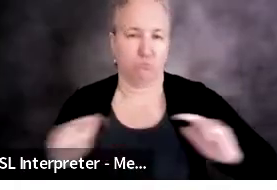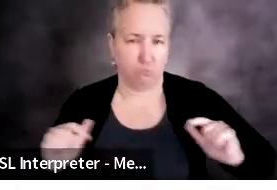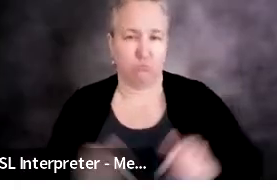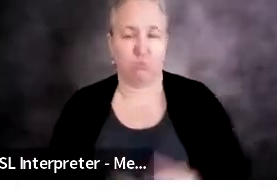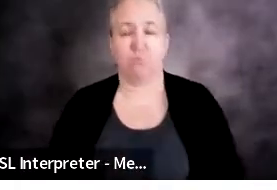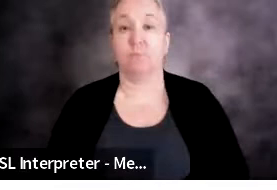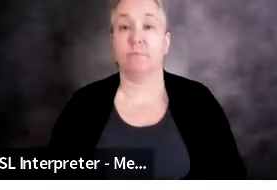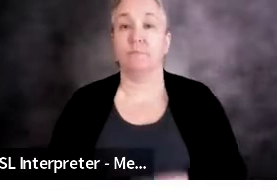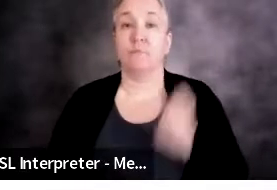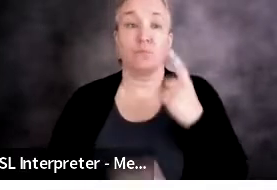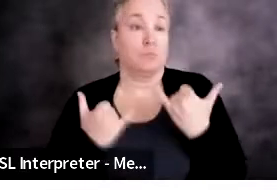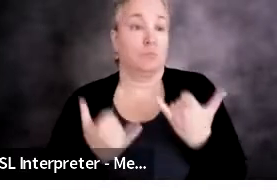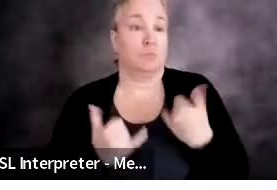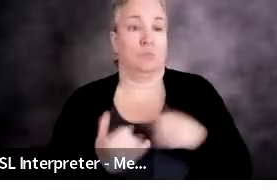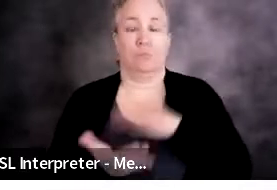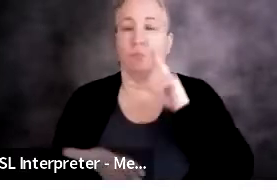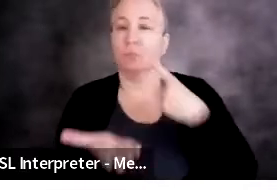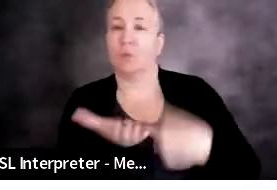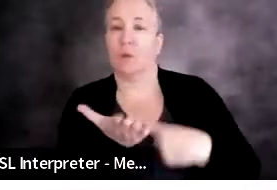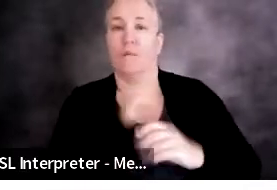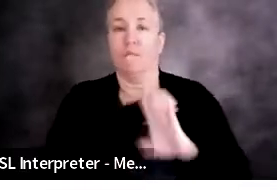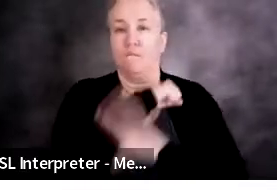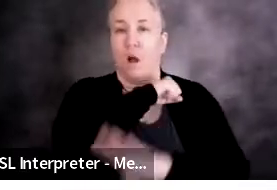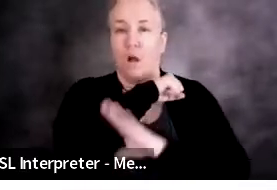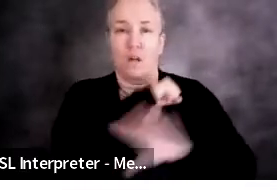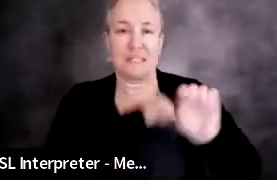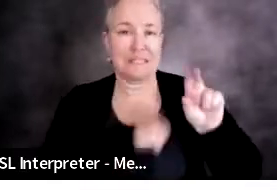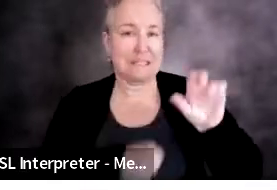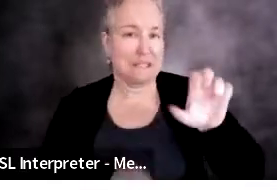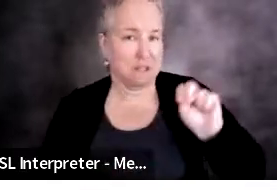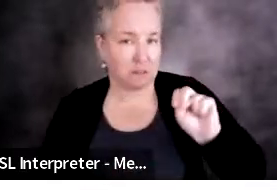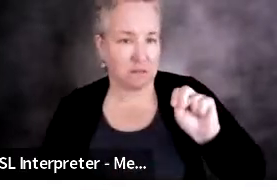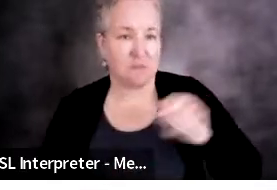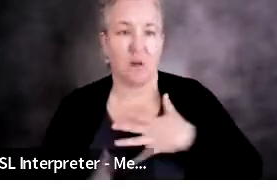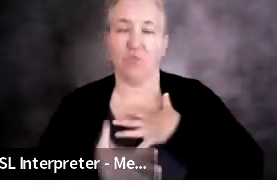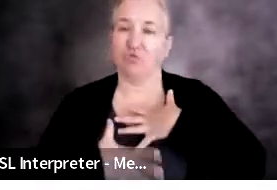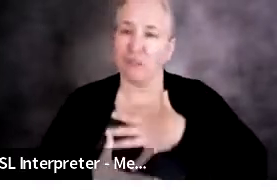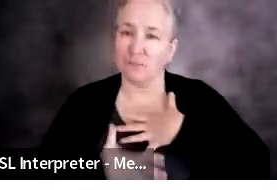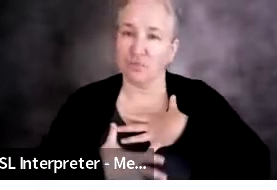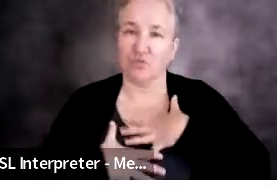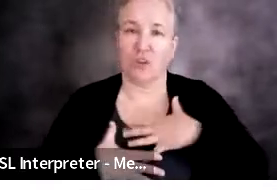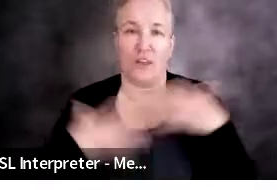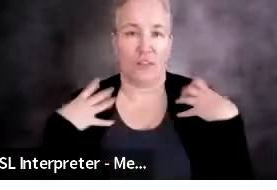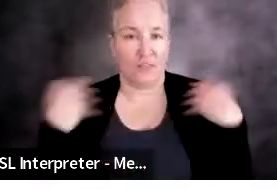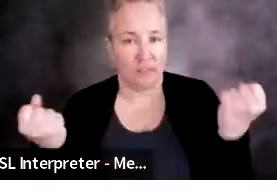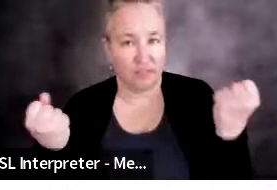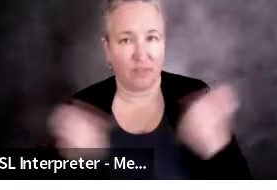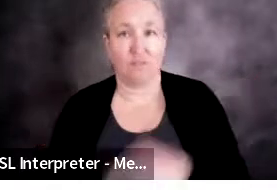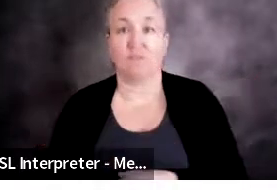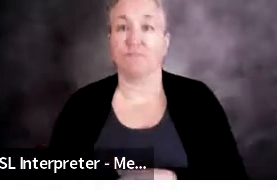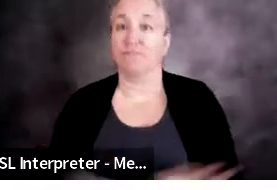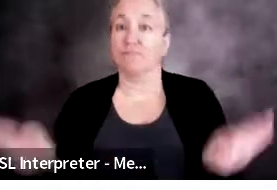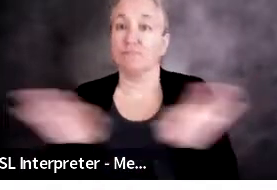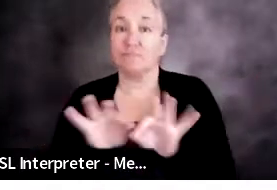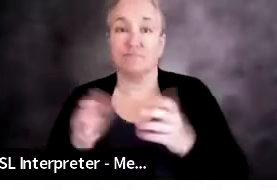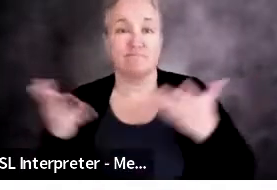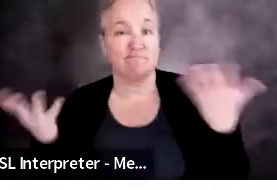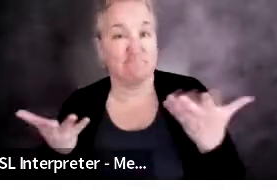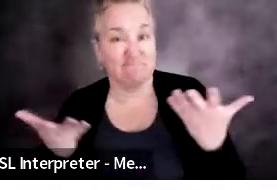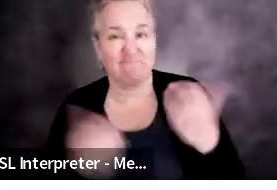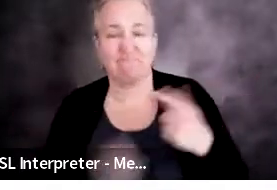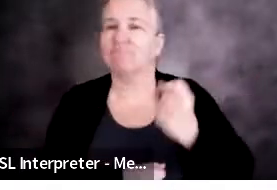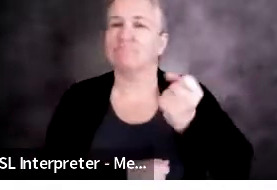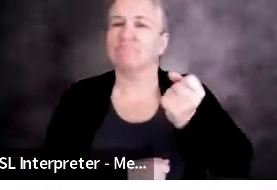Today, we will talk about the fall season, respiratory health, the importance of understanding